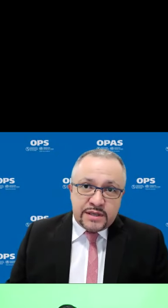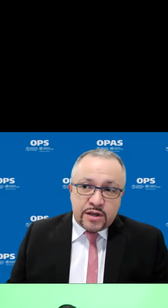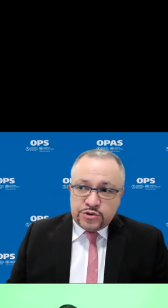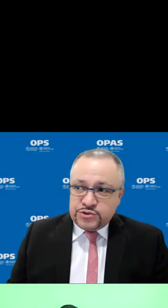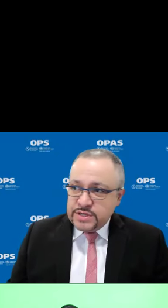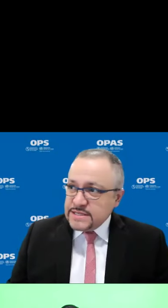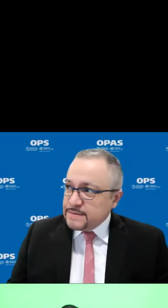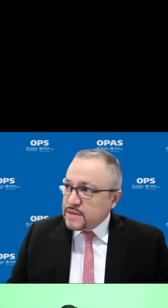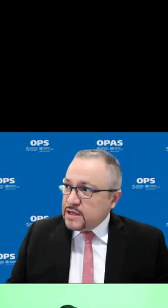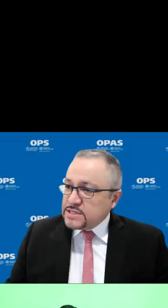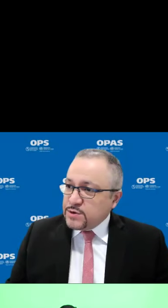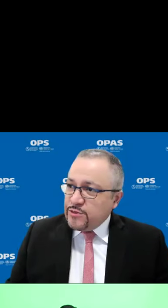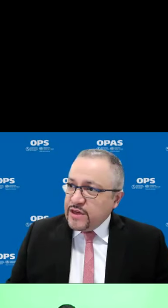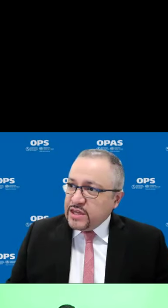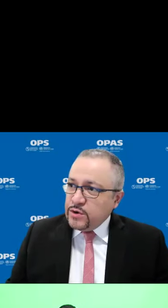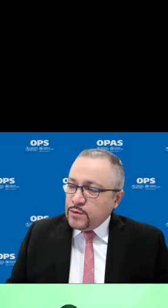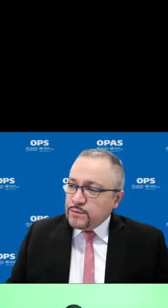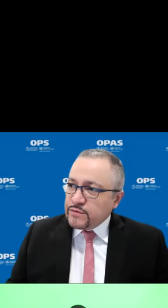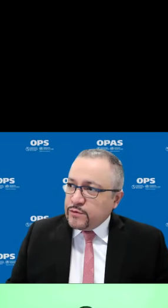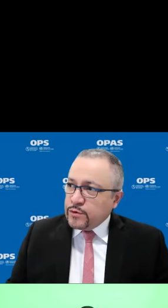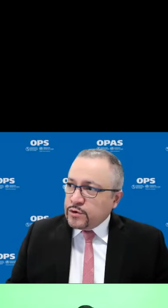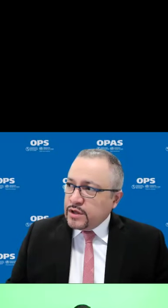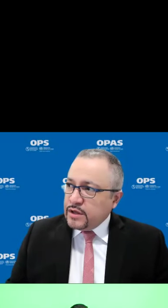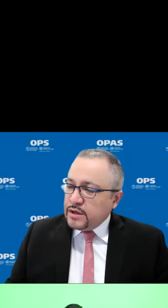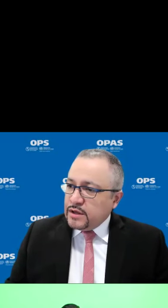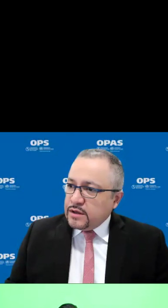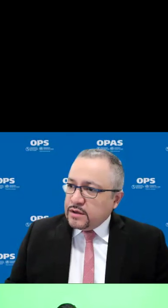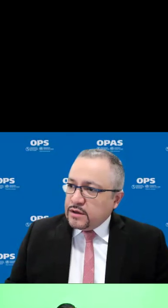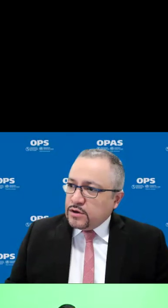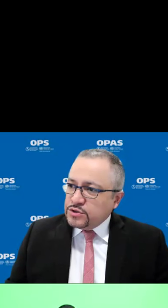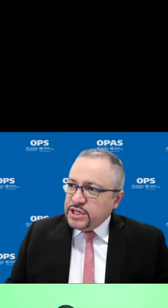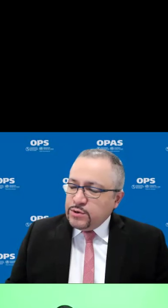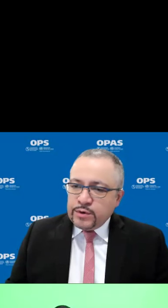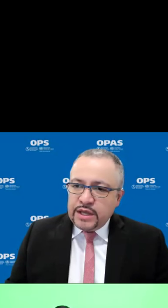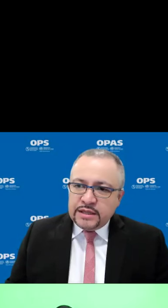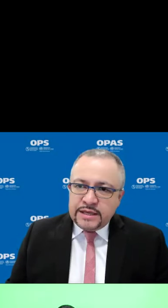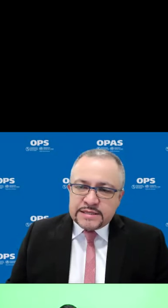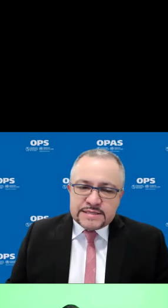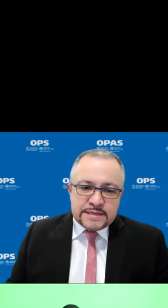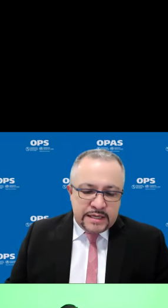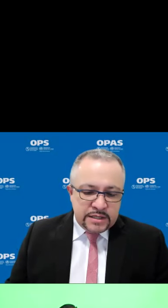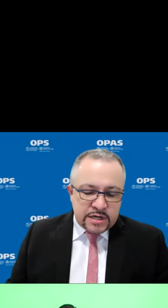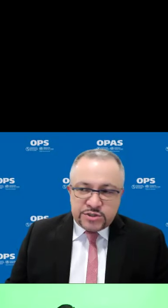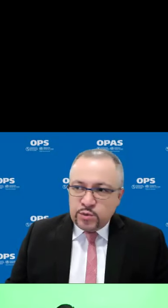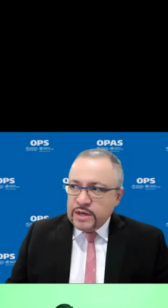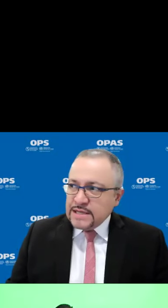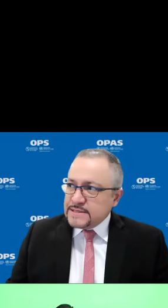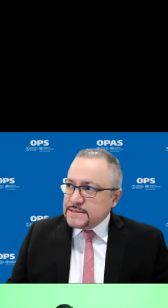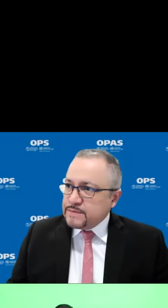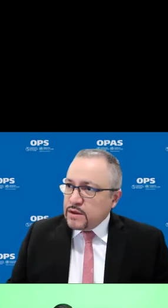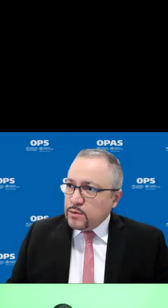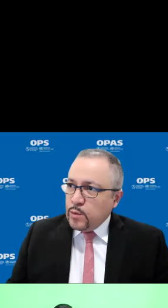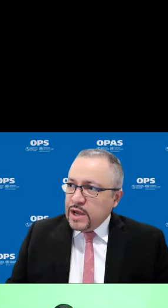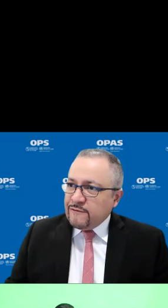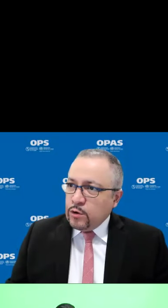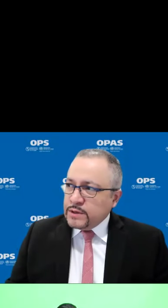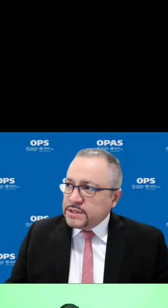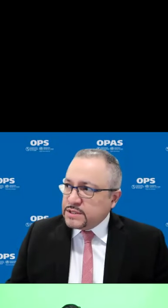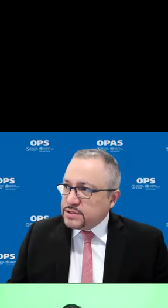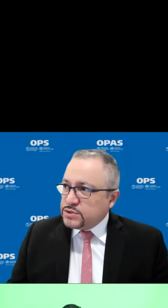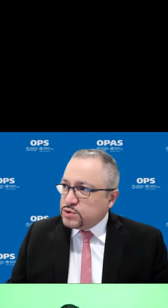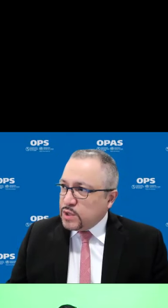100 countries. So thank you for continuing in this interaction with us. We